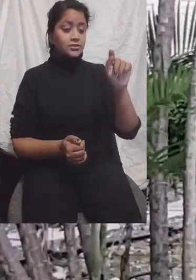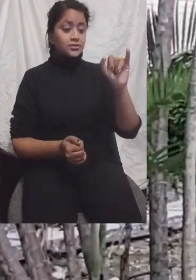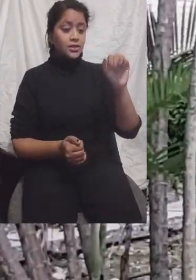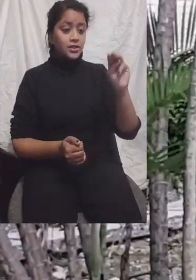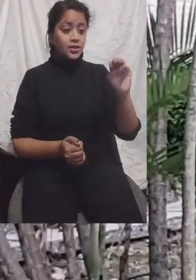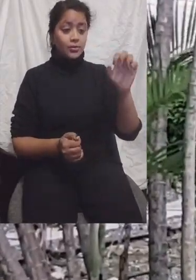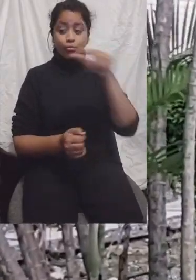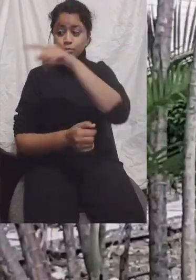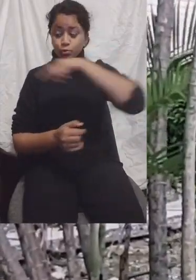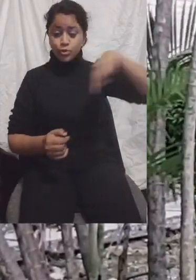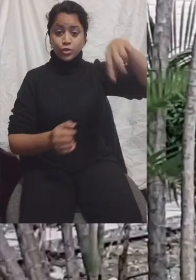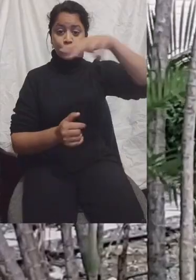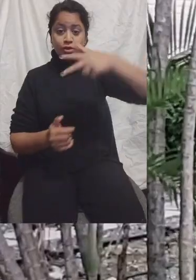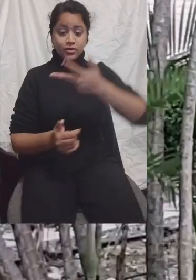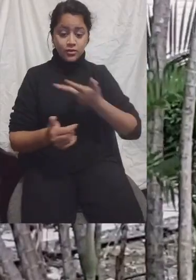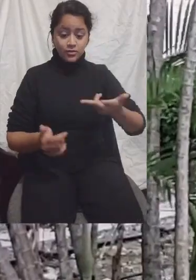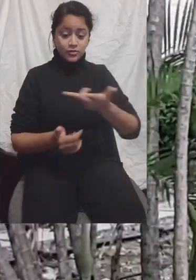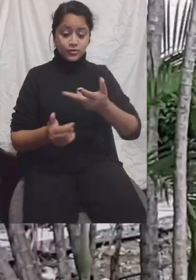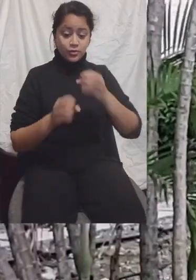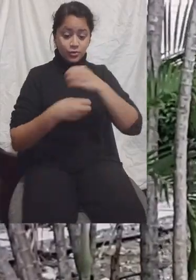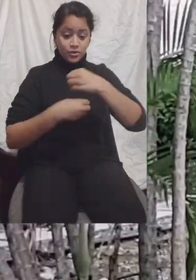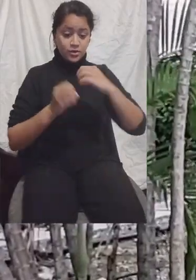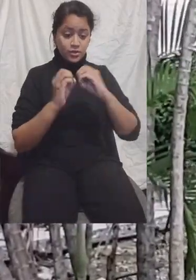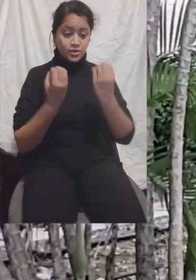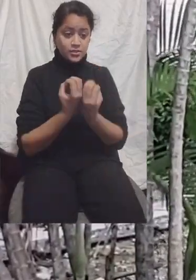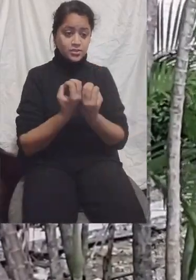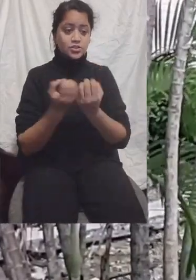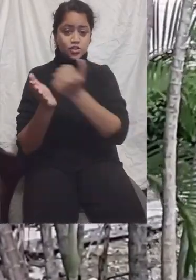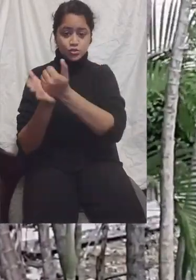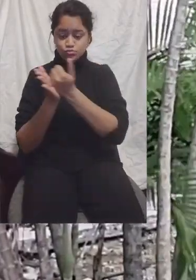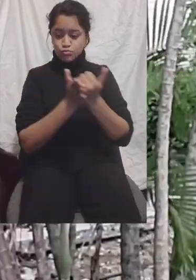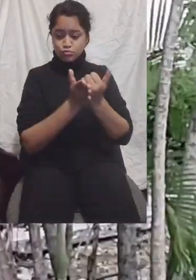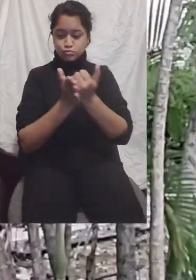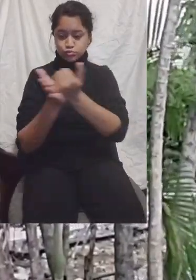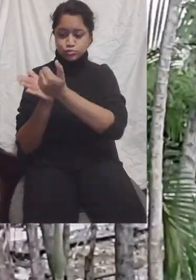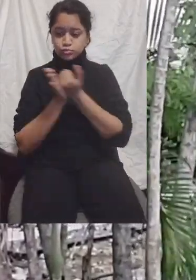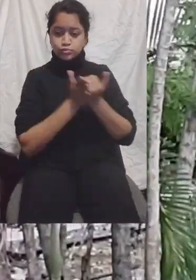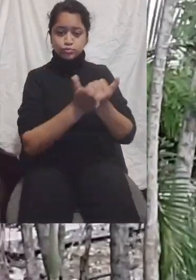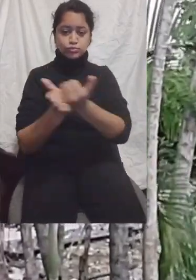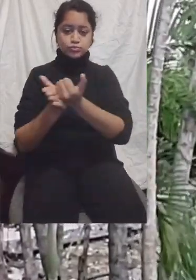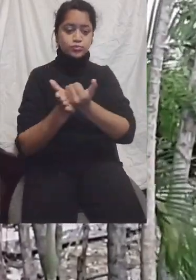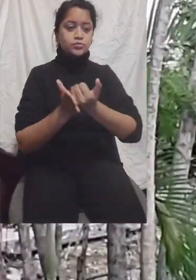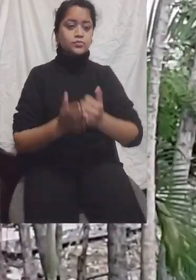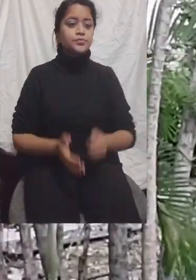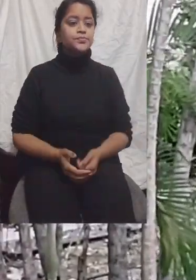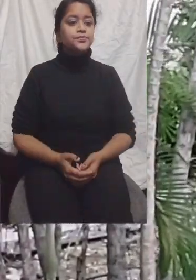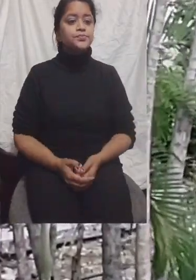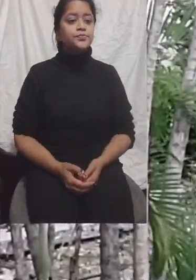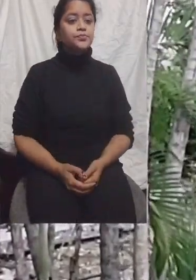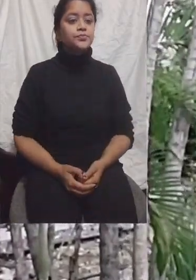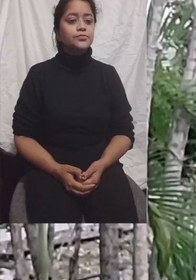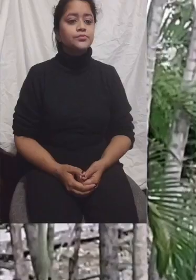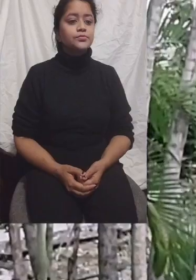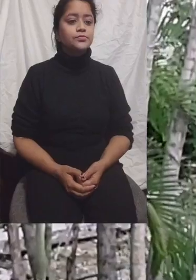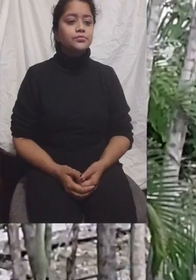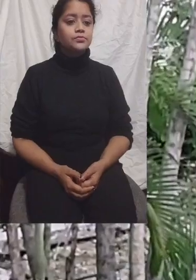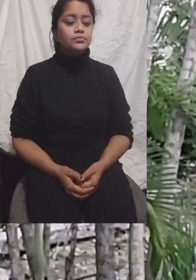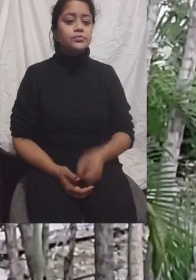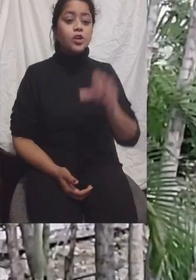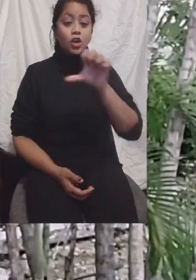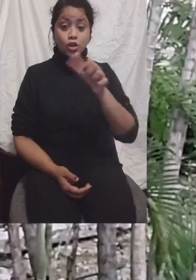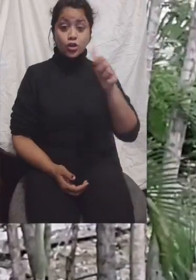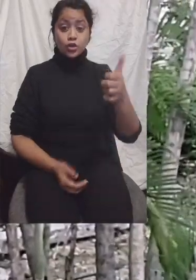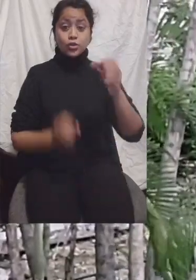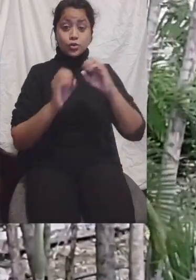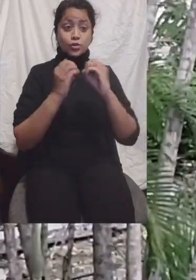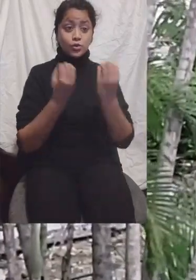from running with puppies, then they will contact us and we will then contact the owner to get the female dog